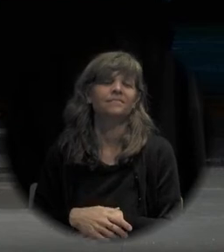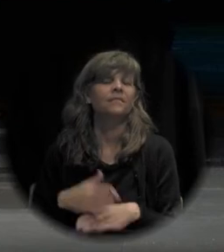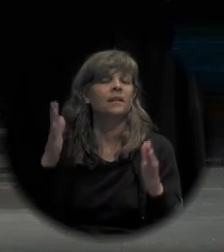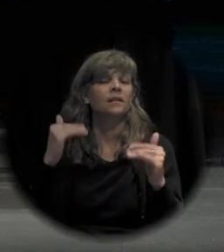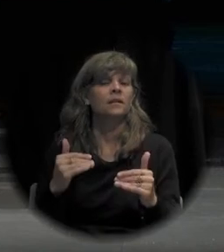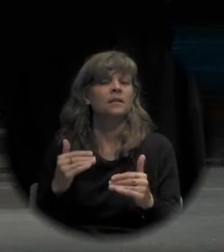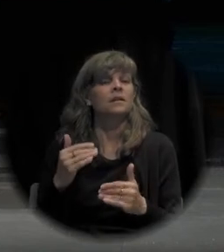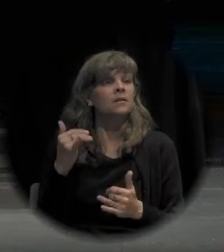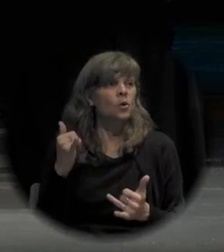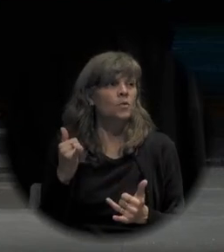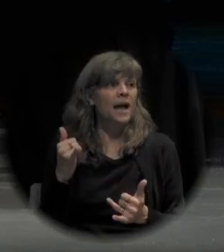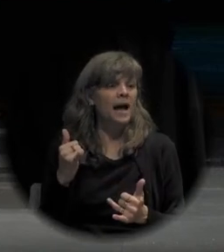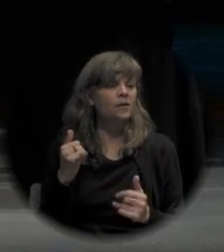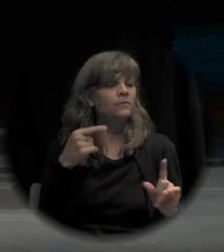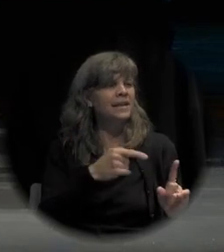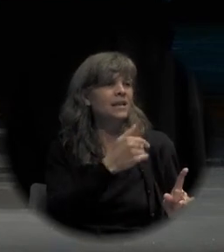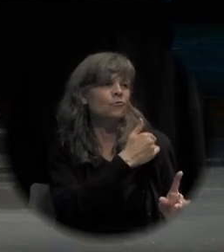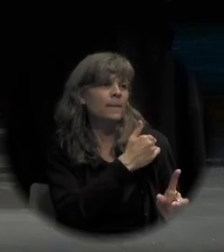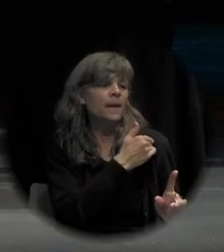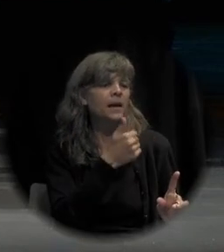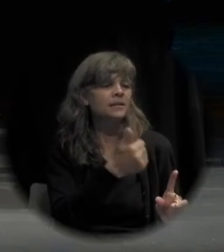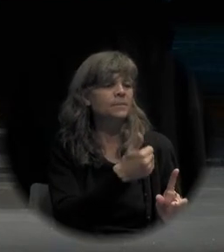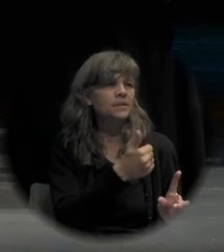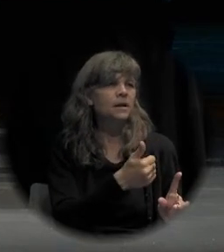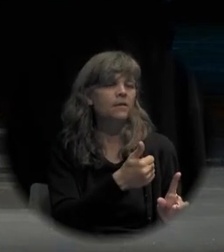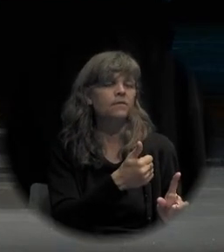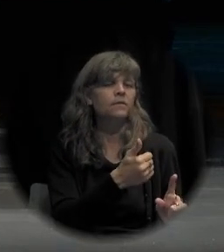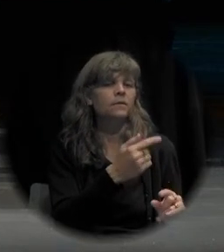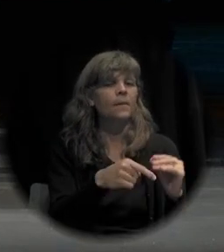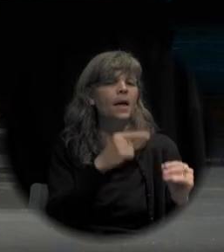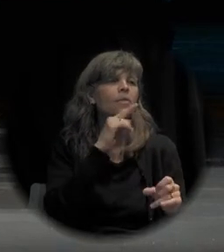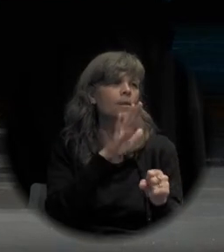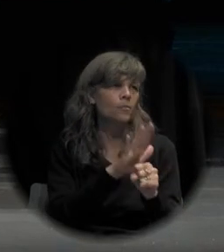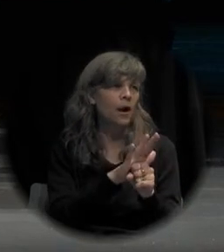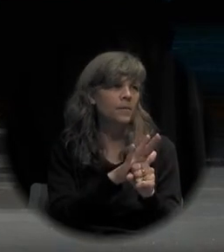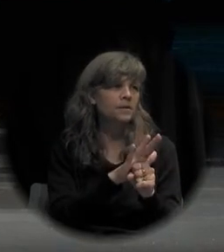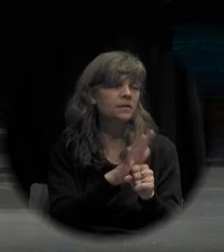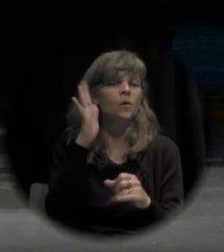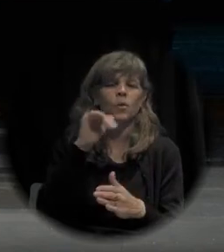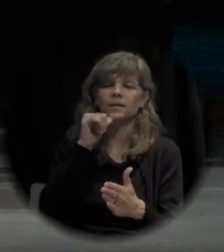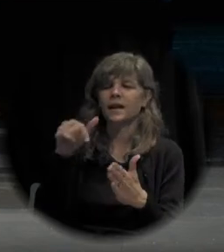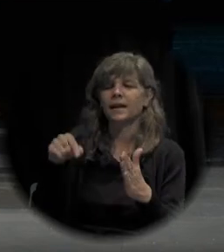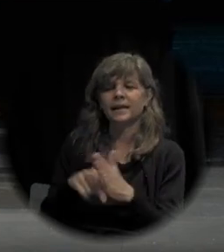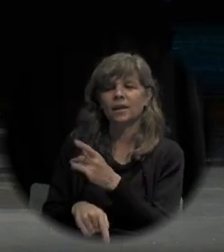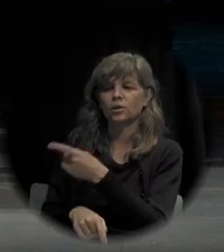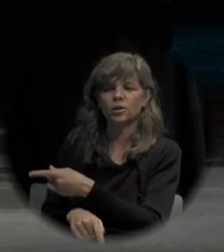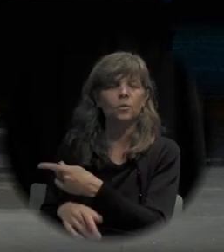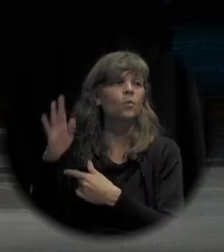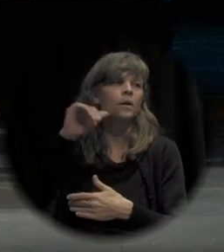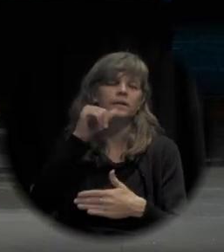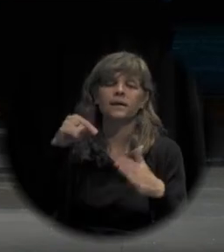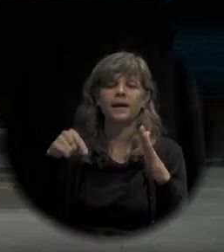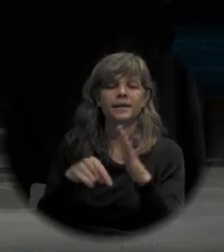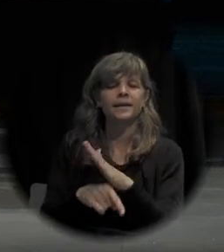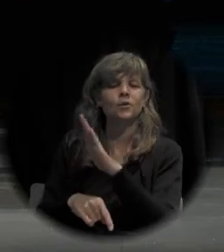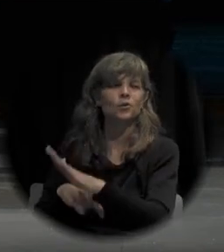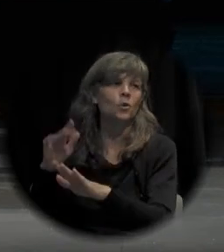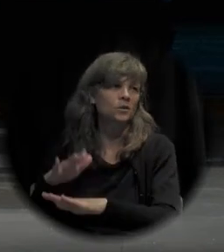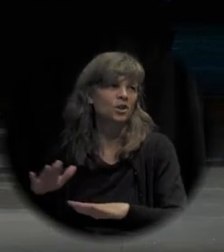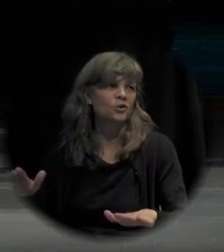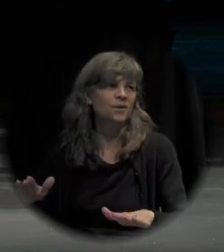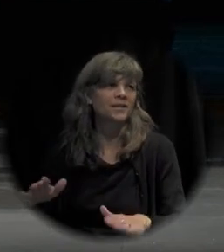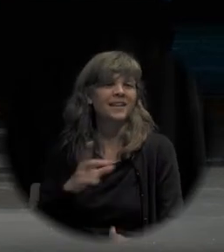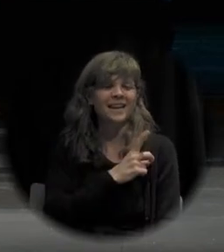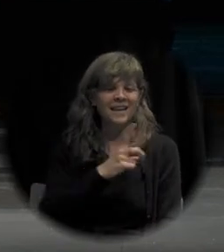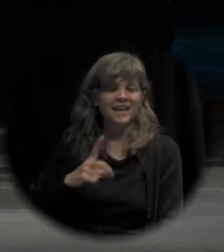also reminding David of his previous promise. And David is recognizing his responsibility.